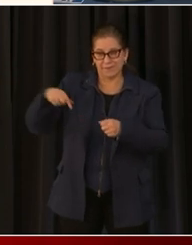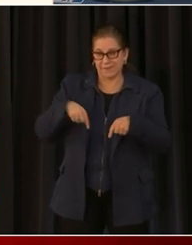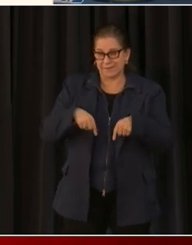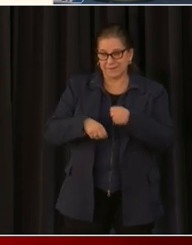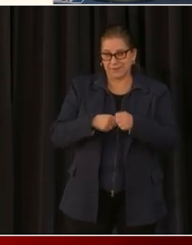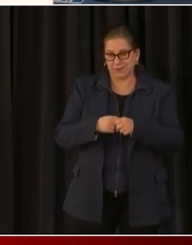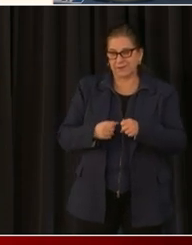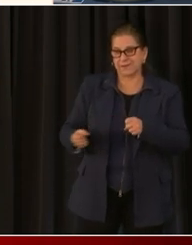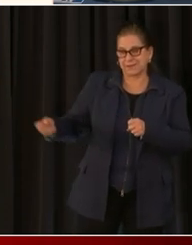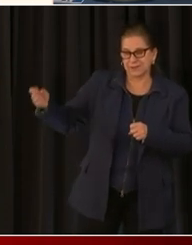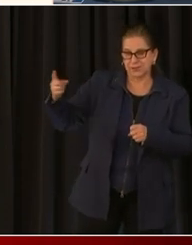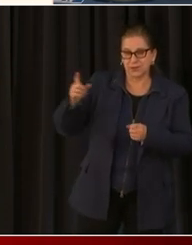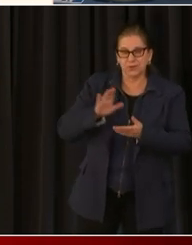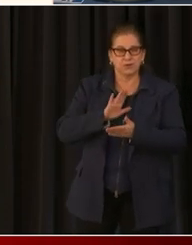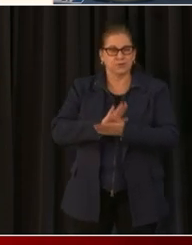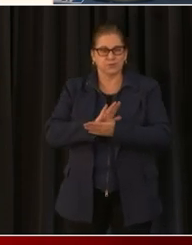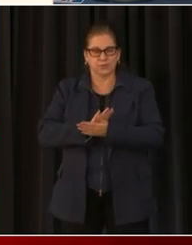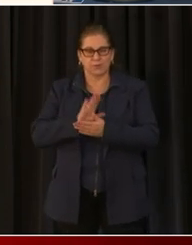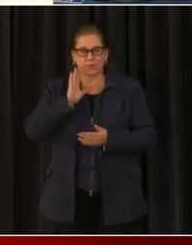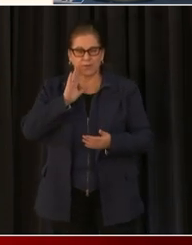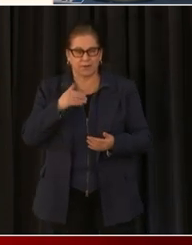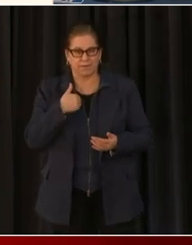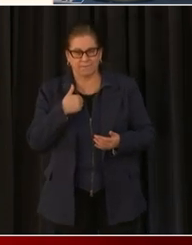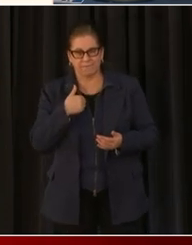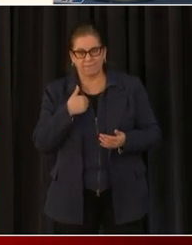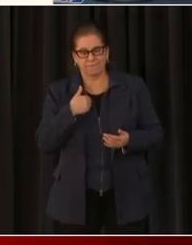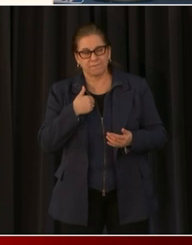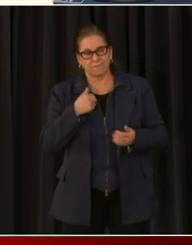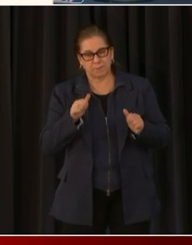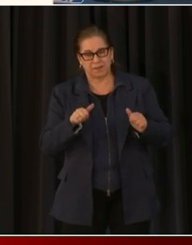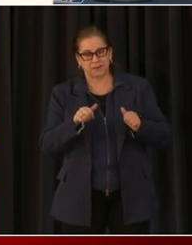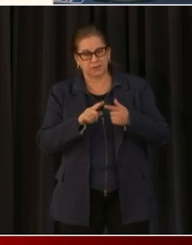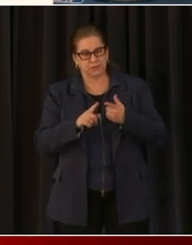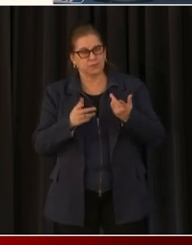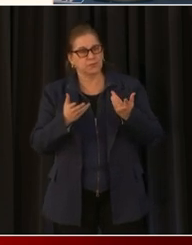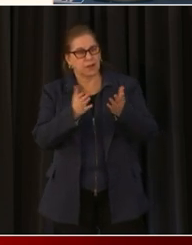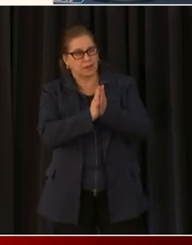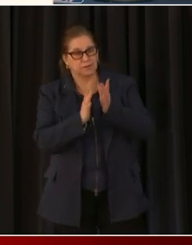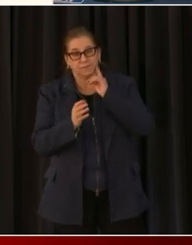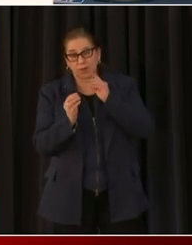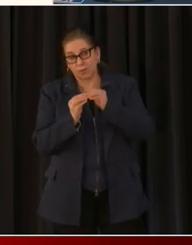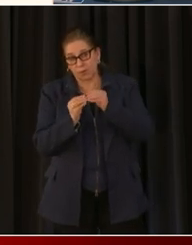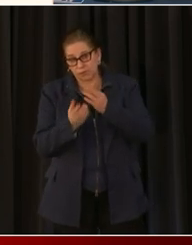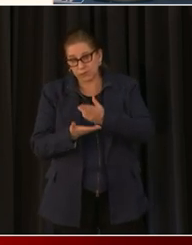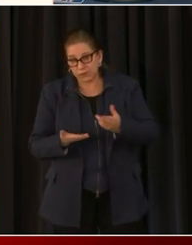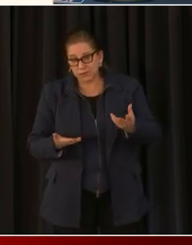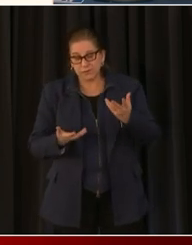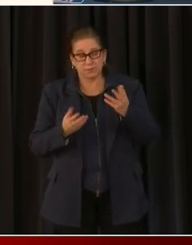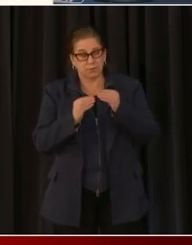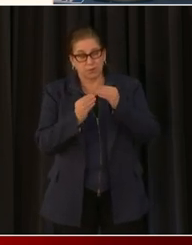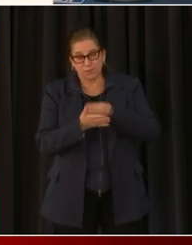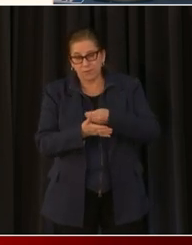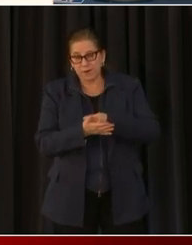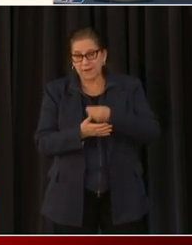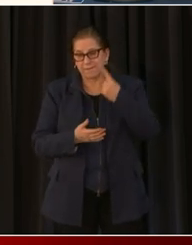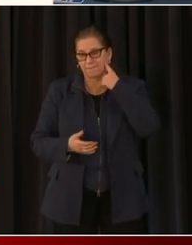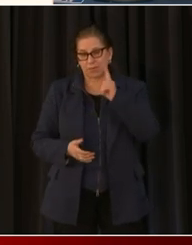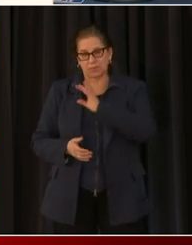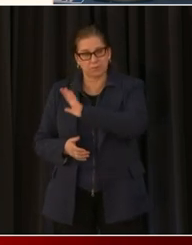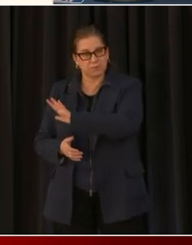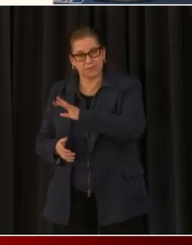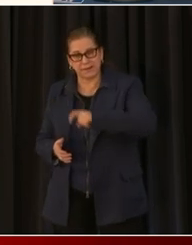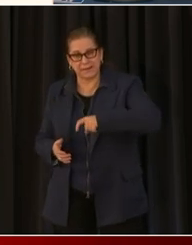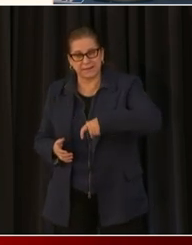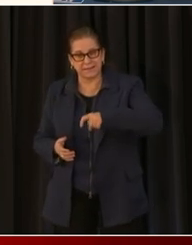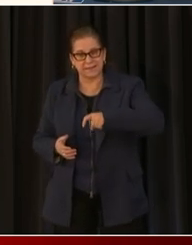schools also have the ability to petition for additional resources for budget assistance. They also have the ability to